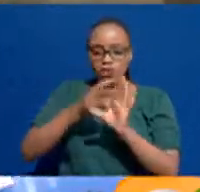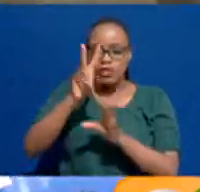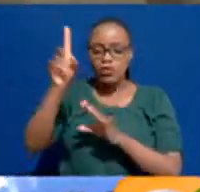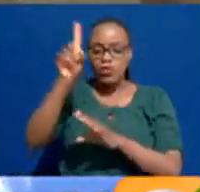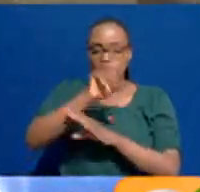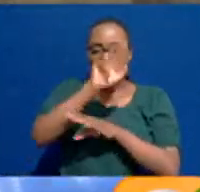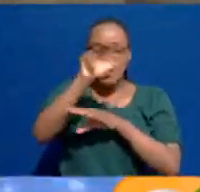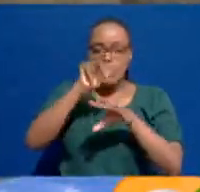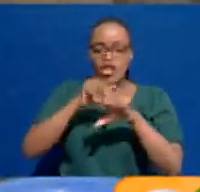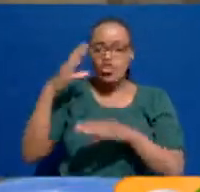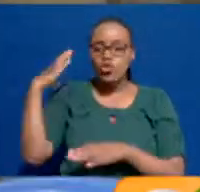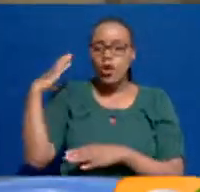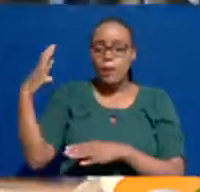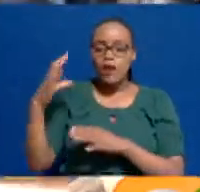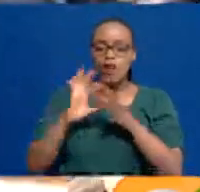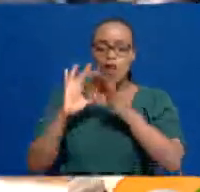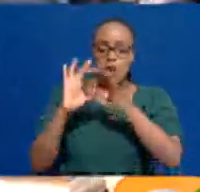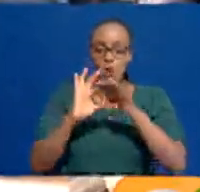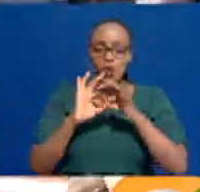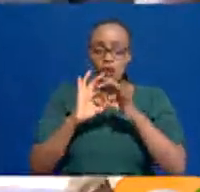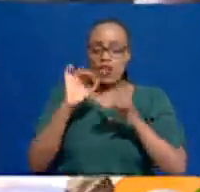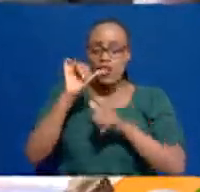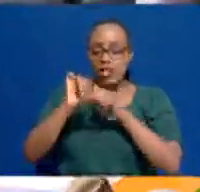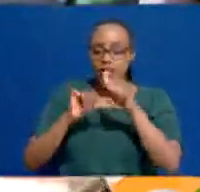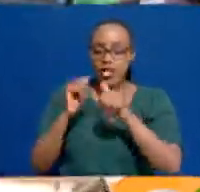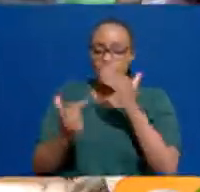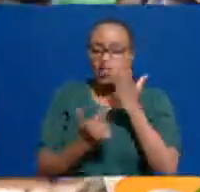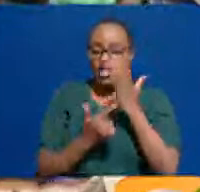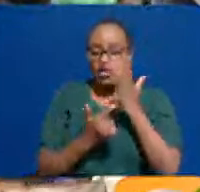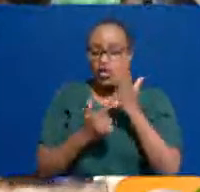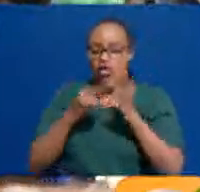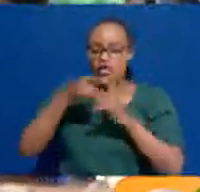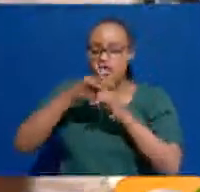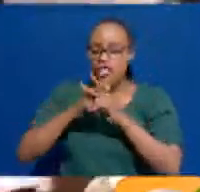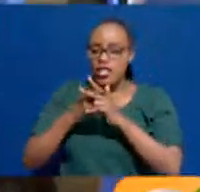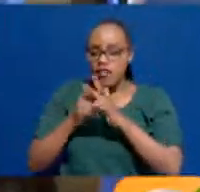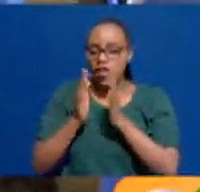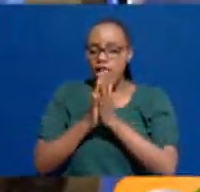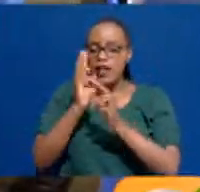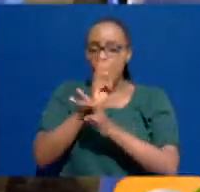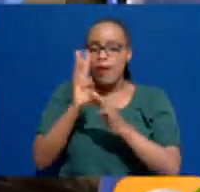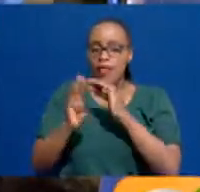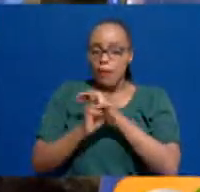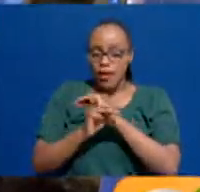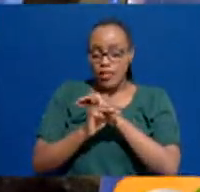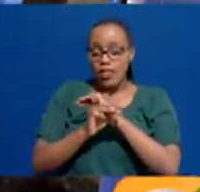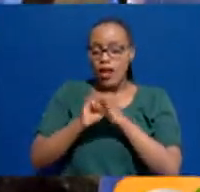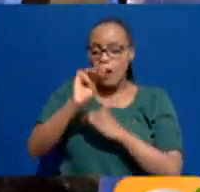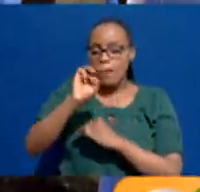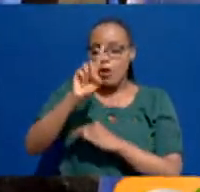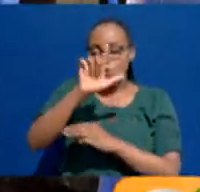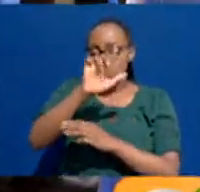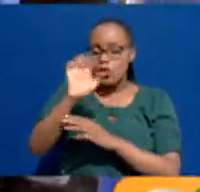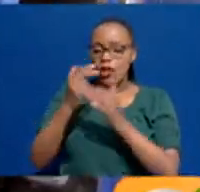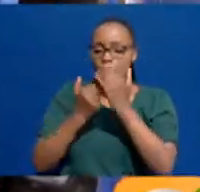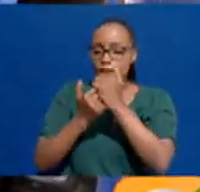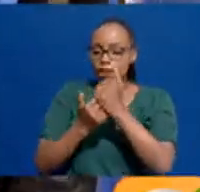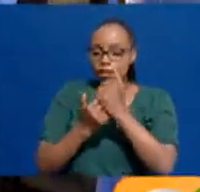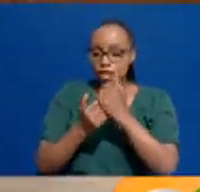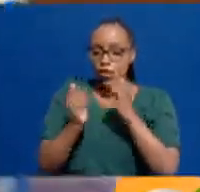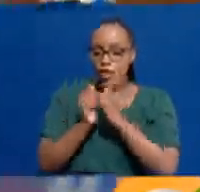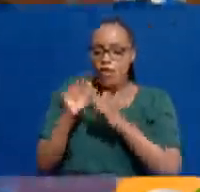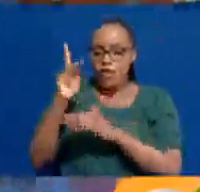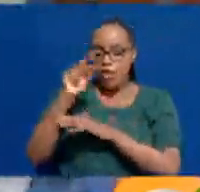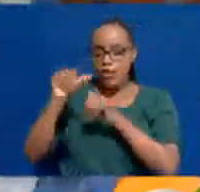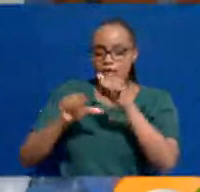national championships coordinated by the Science, Technology, Engineering and Mathematics module in partnership with the